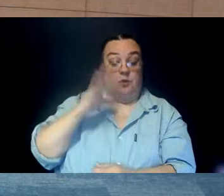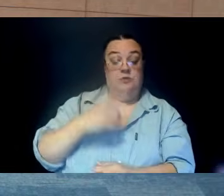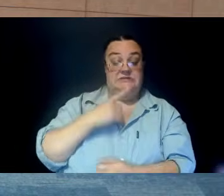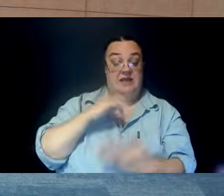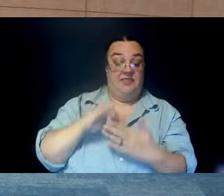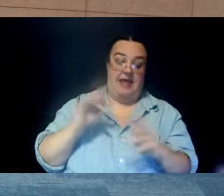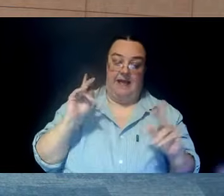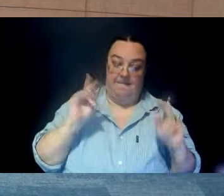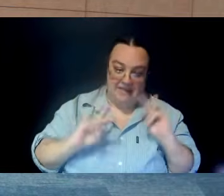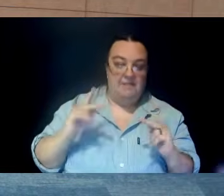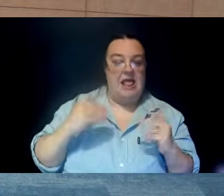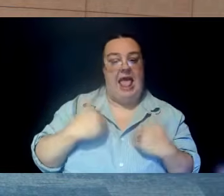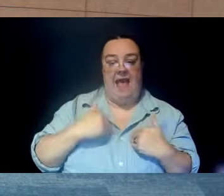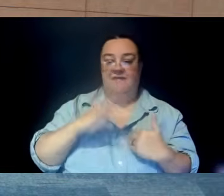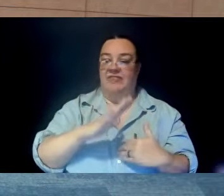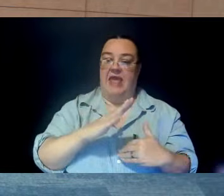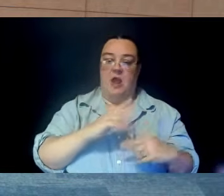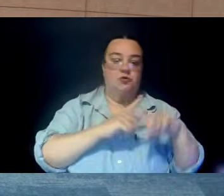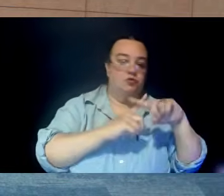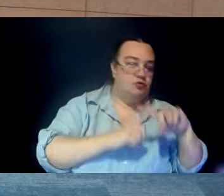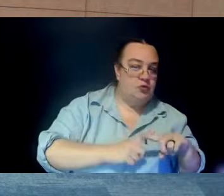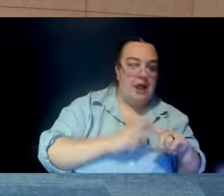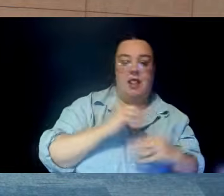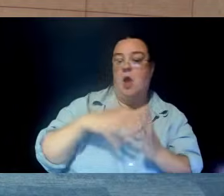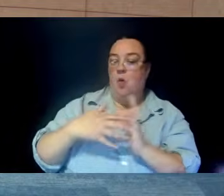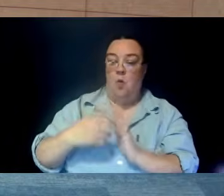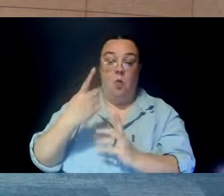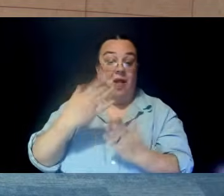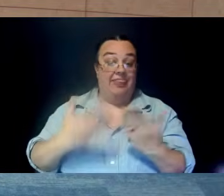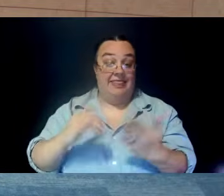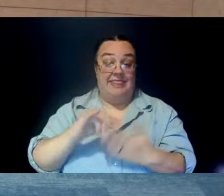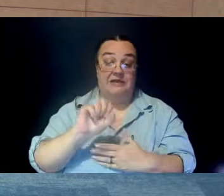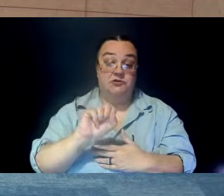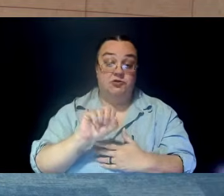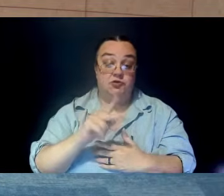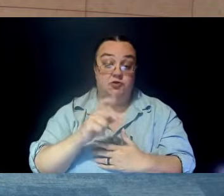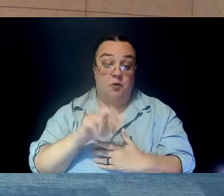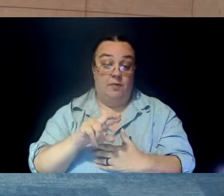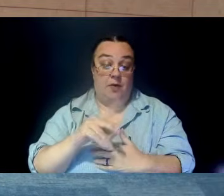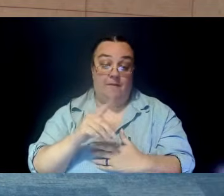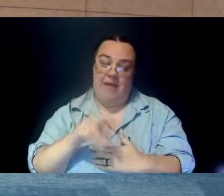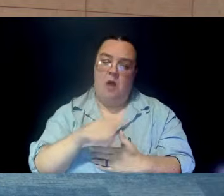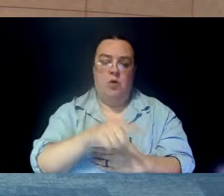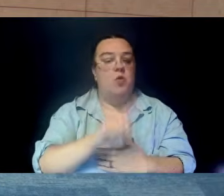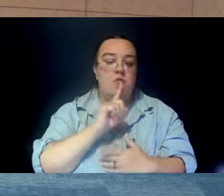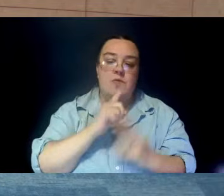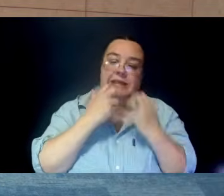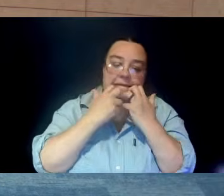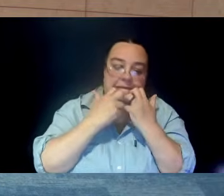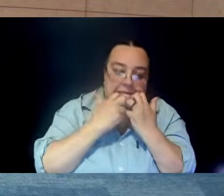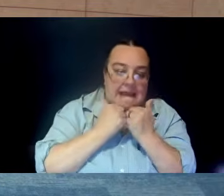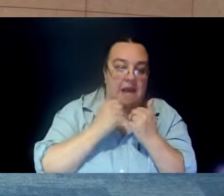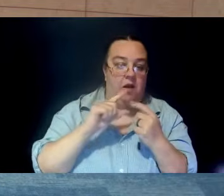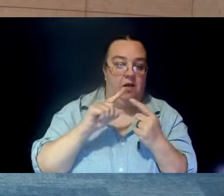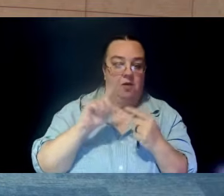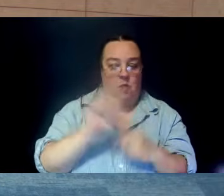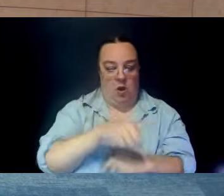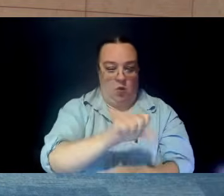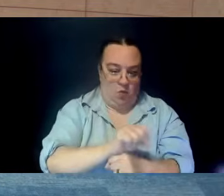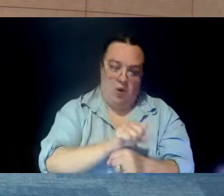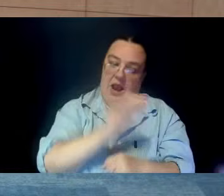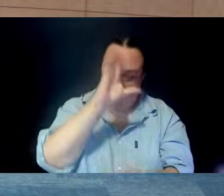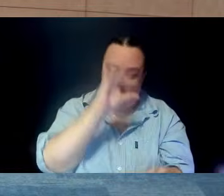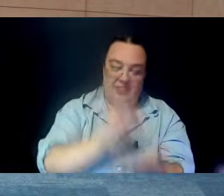strengths and weaknesses, but one thing that is a superpower is that you really care for where you work at, and I know that's the case for you.